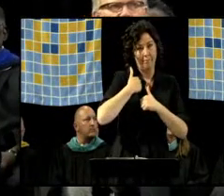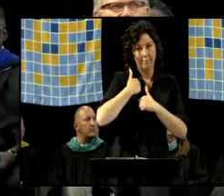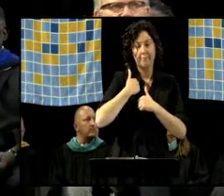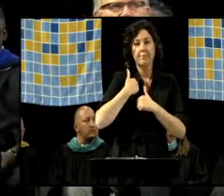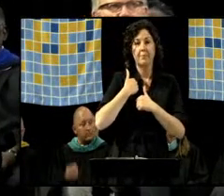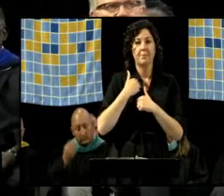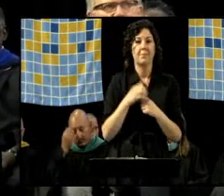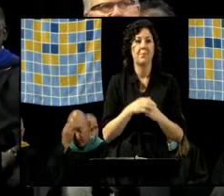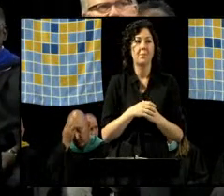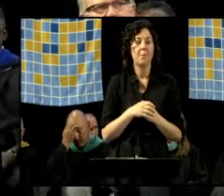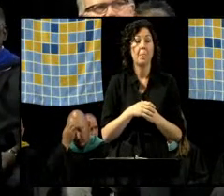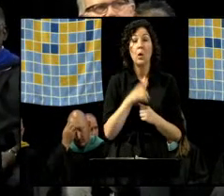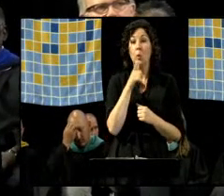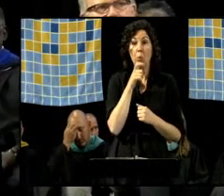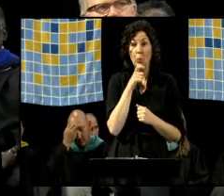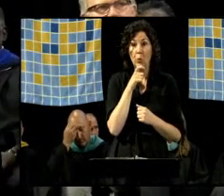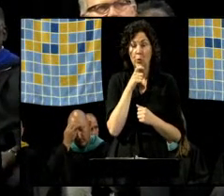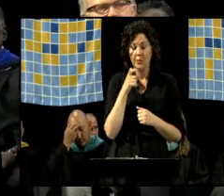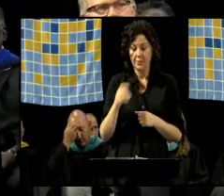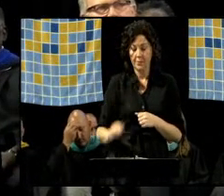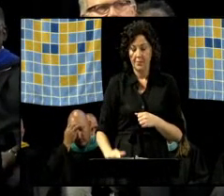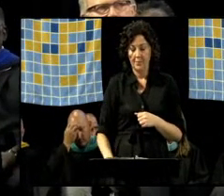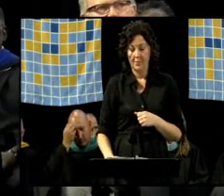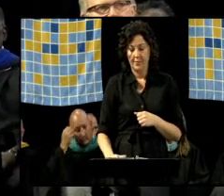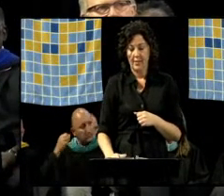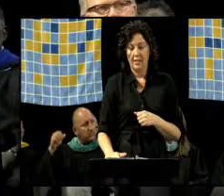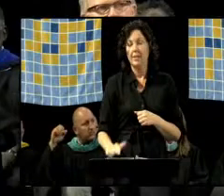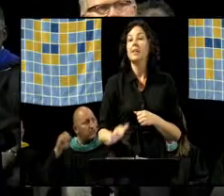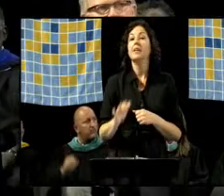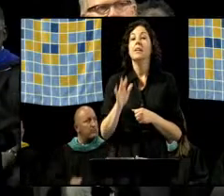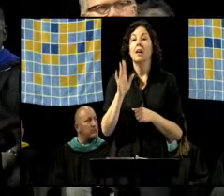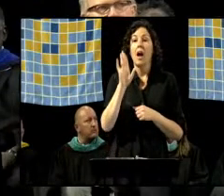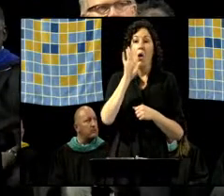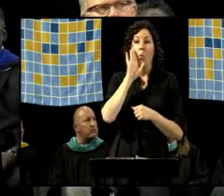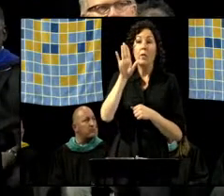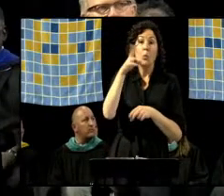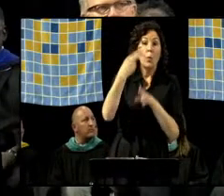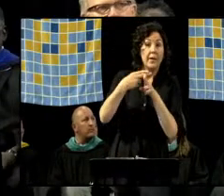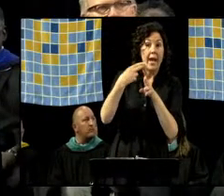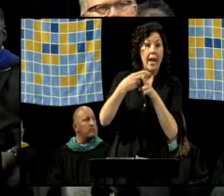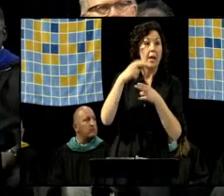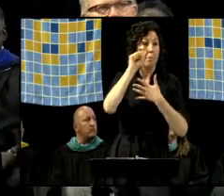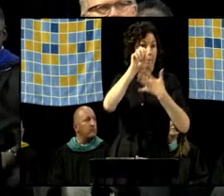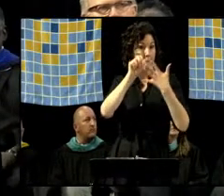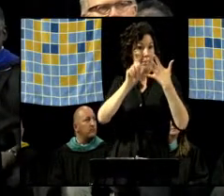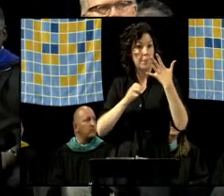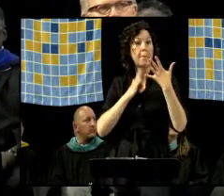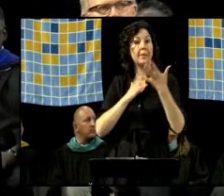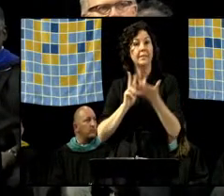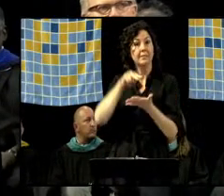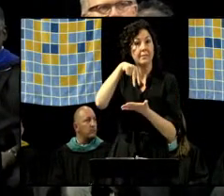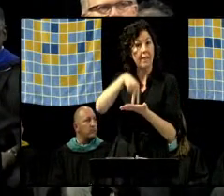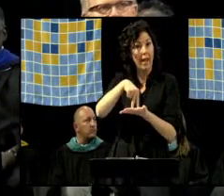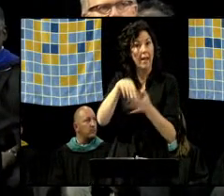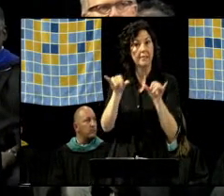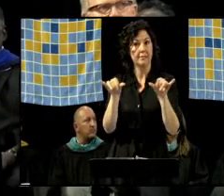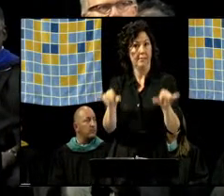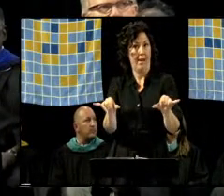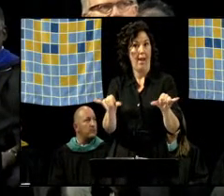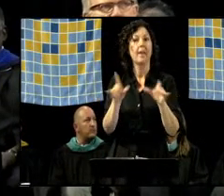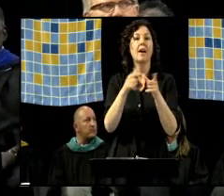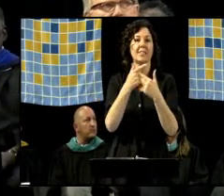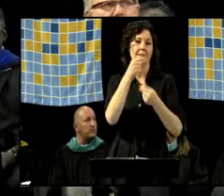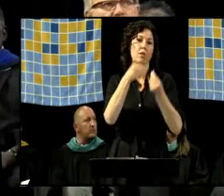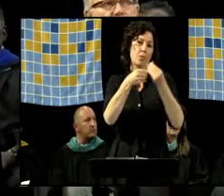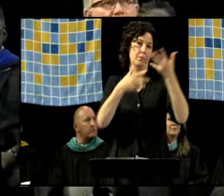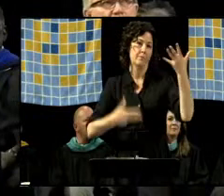military upon graduation. Graduates entering the military, please stand as your name is called and remain